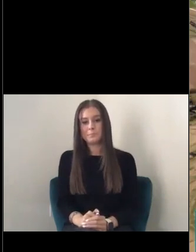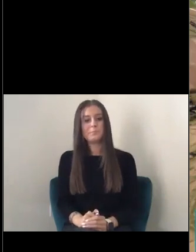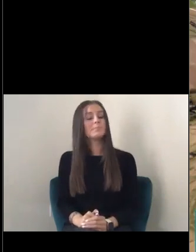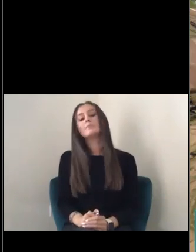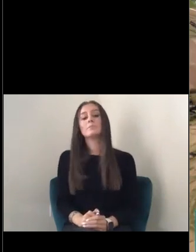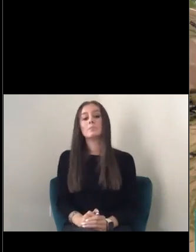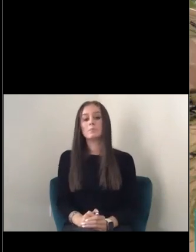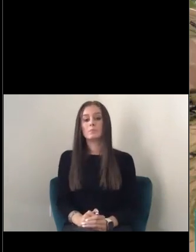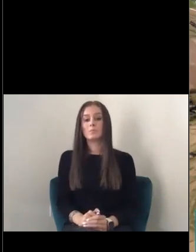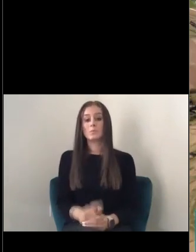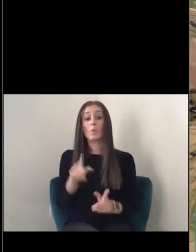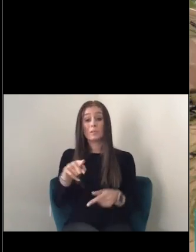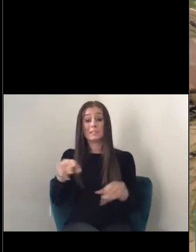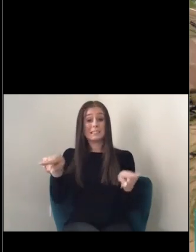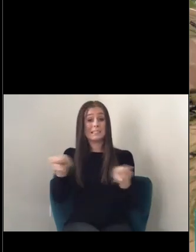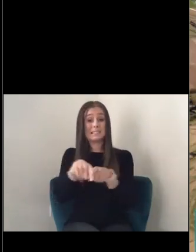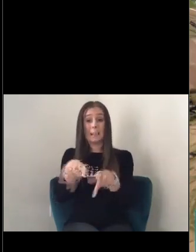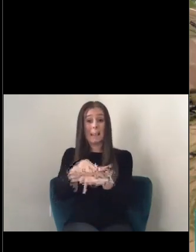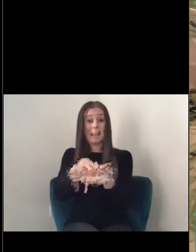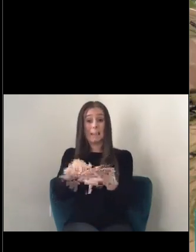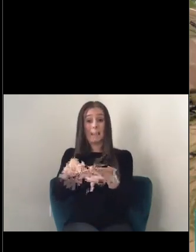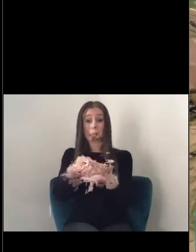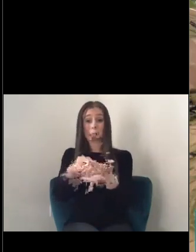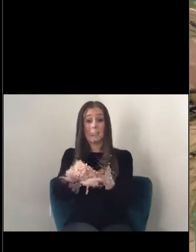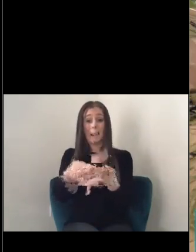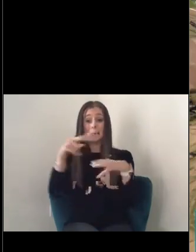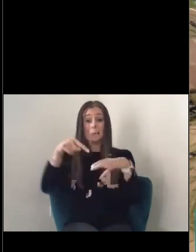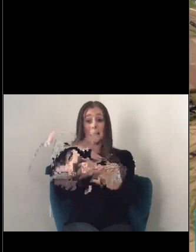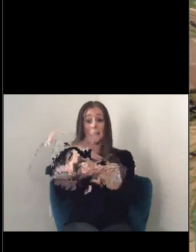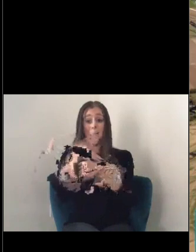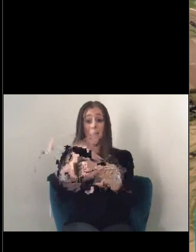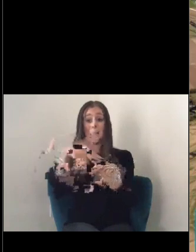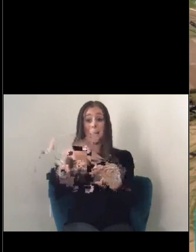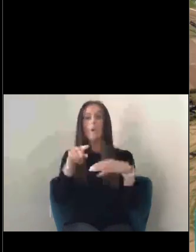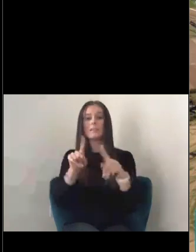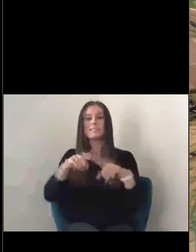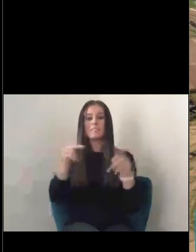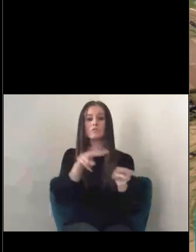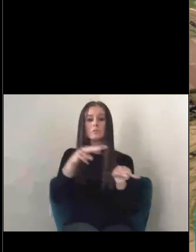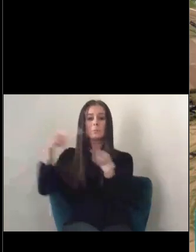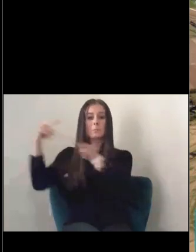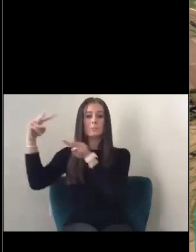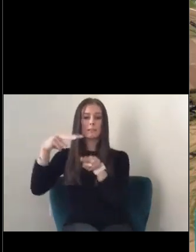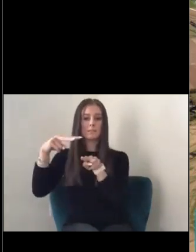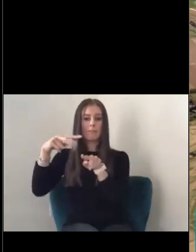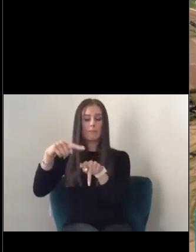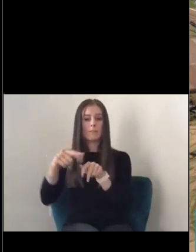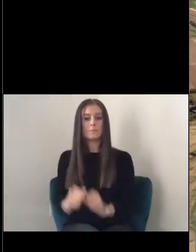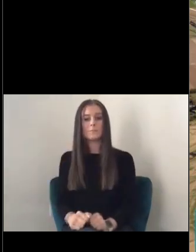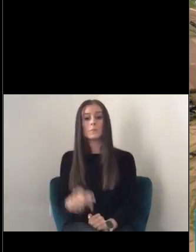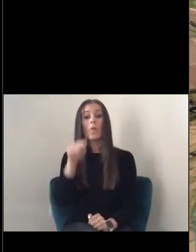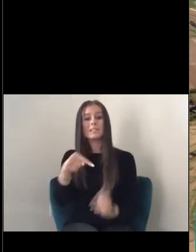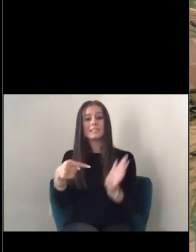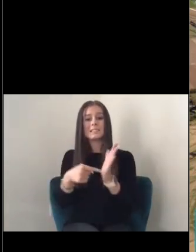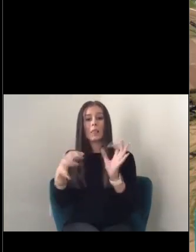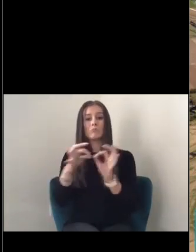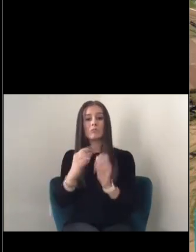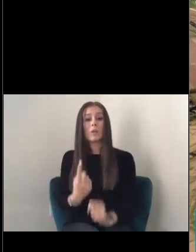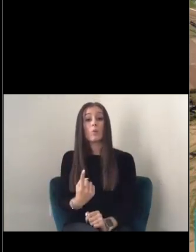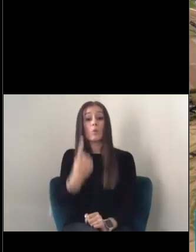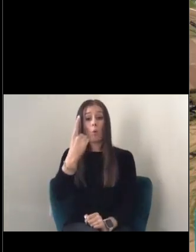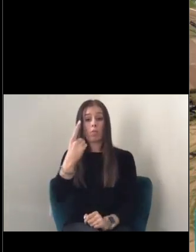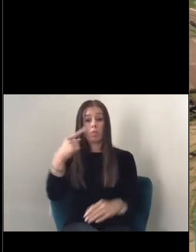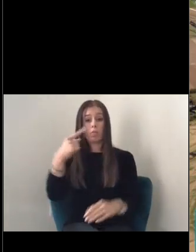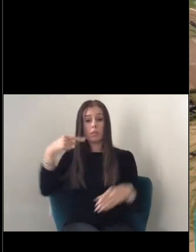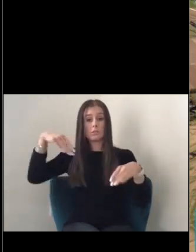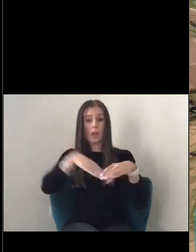Staying in this area, now looking at the Tilbury North Tunnel